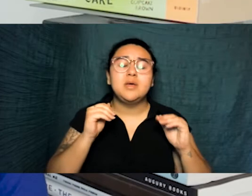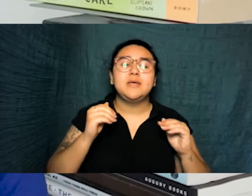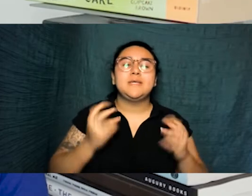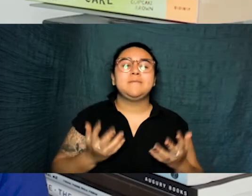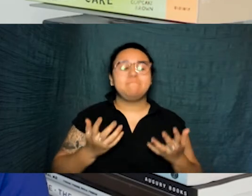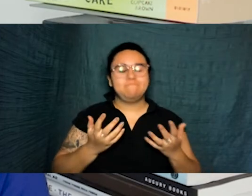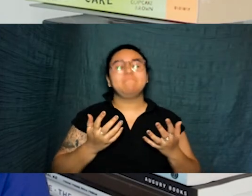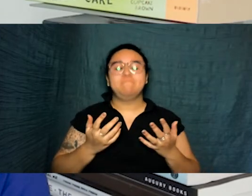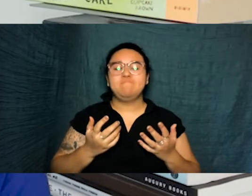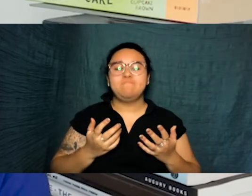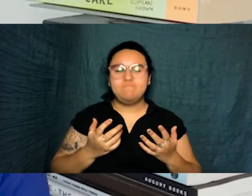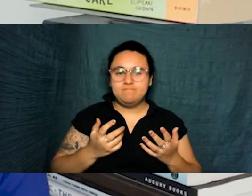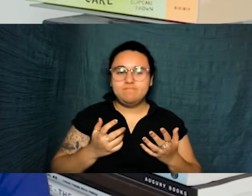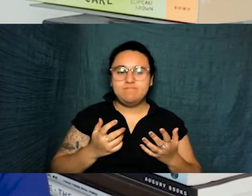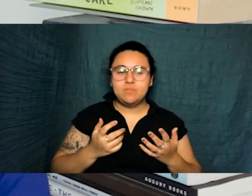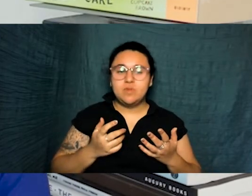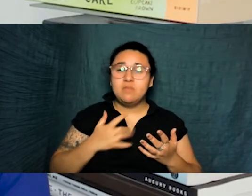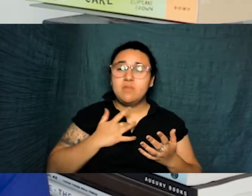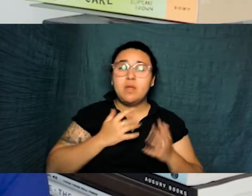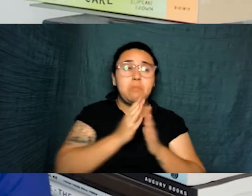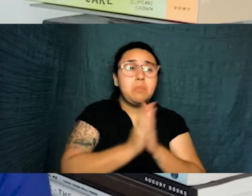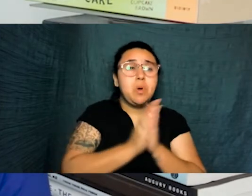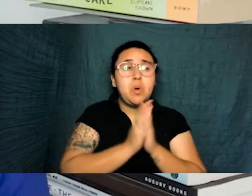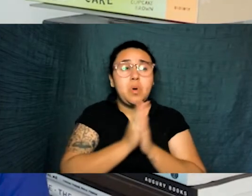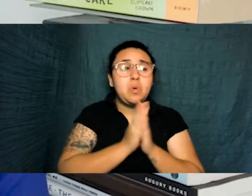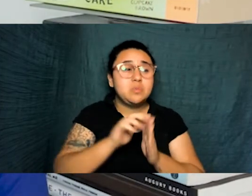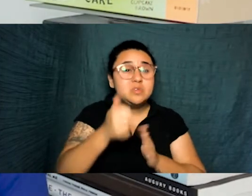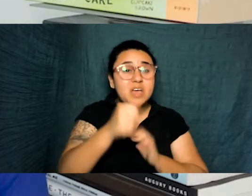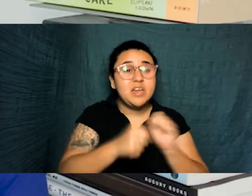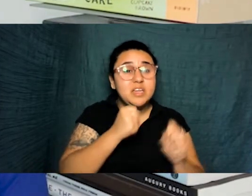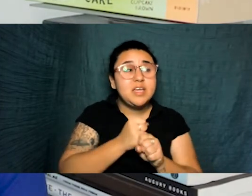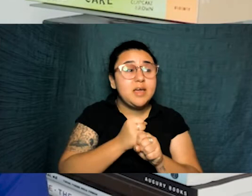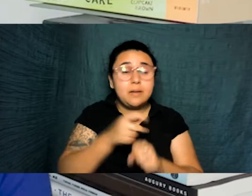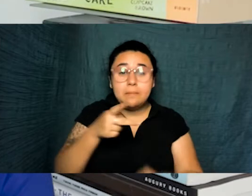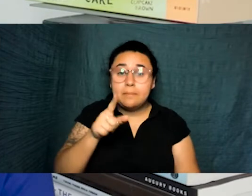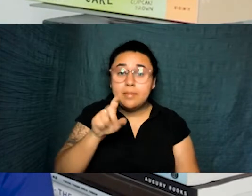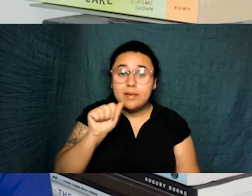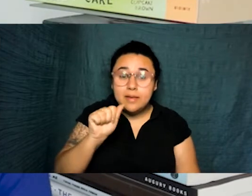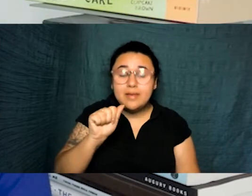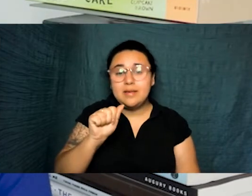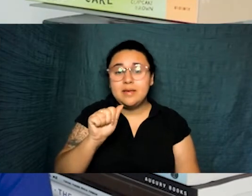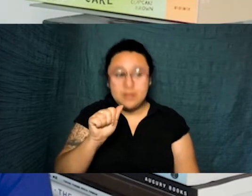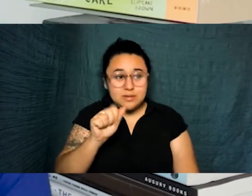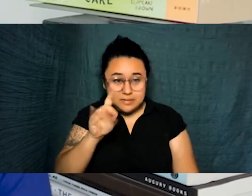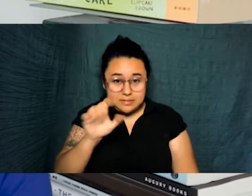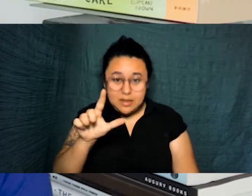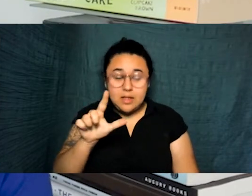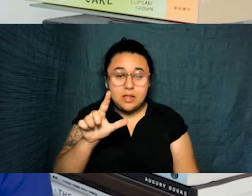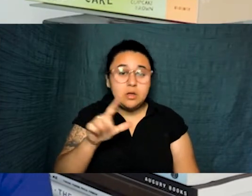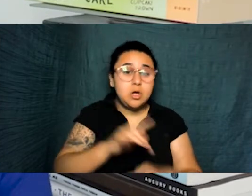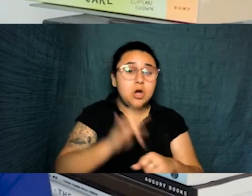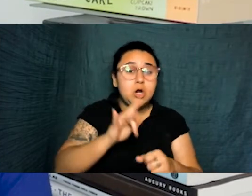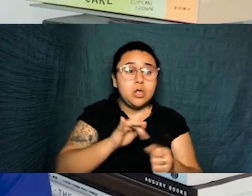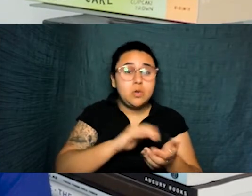do get a pinprick of motivation, such as a 10-year plea deal with possible early release, you believe